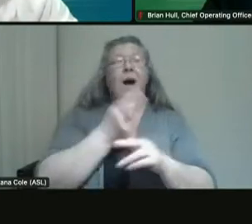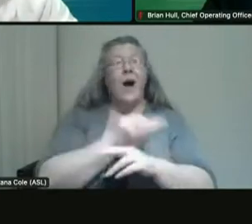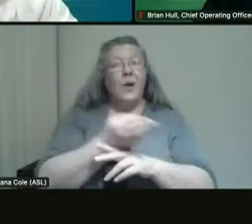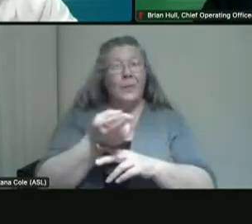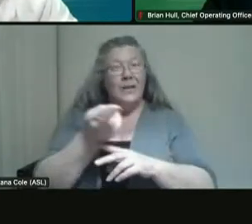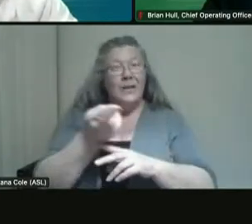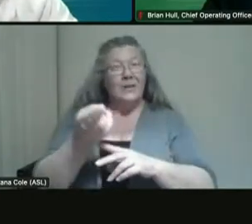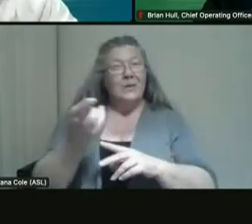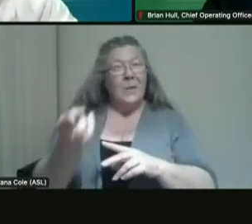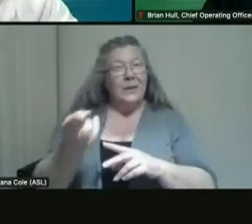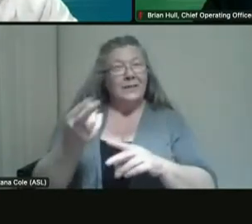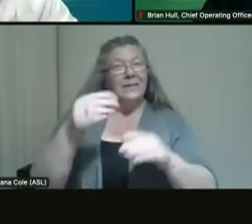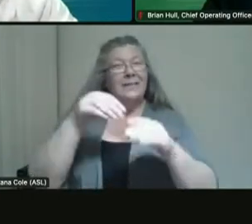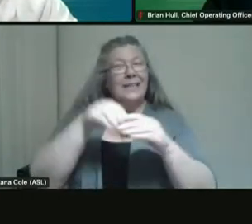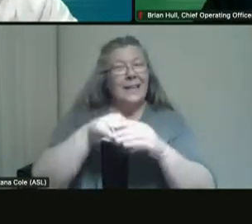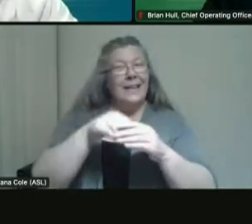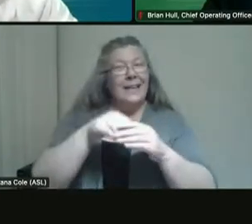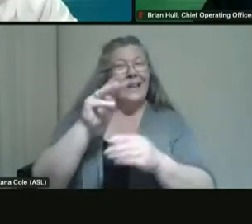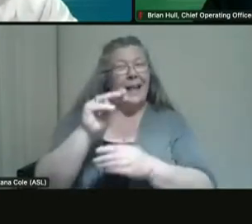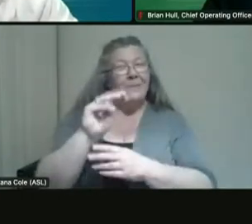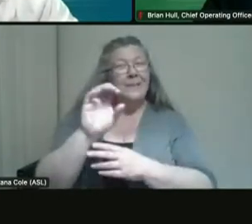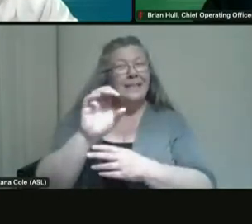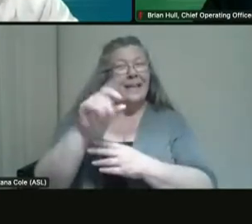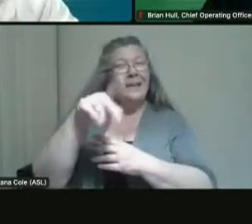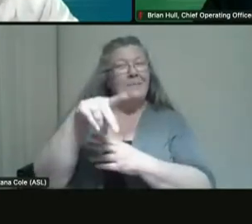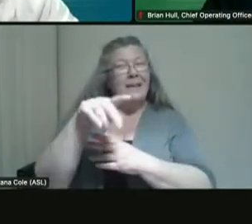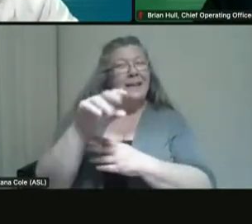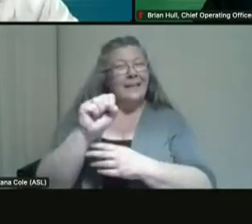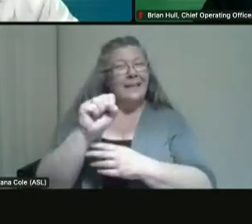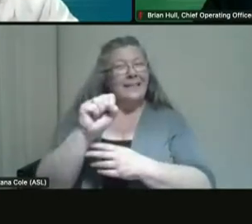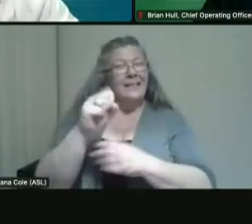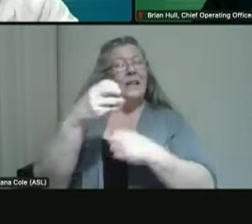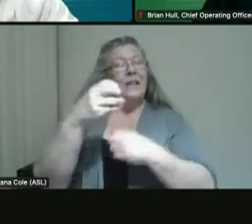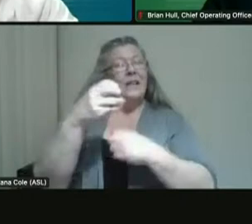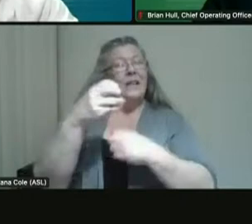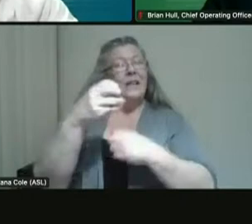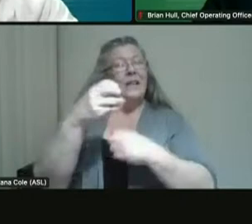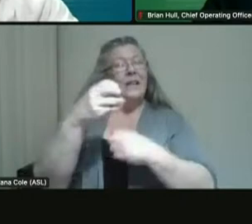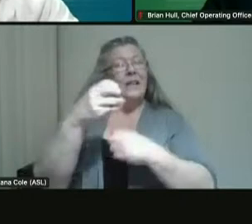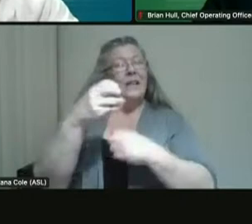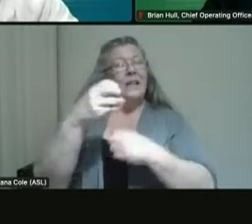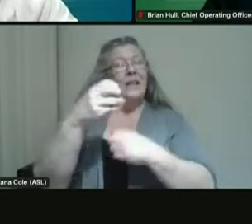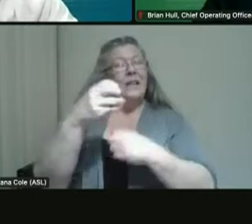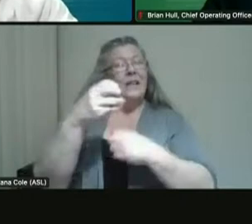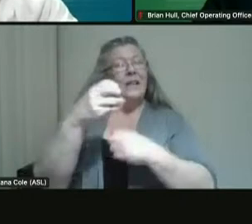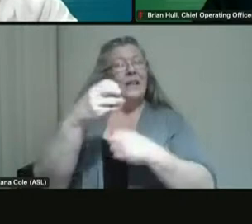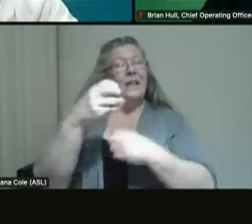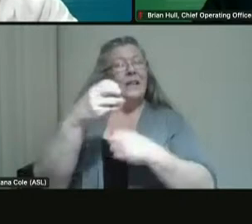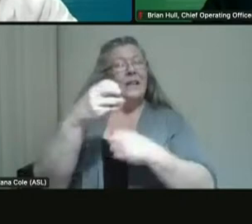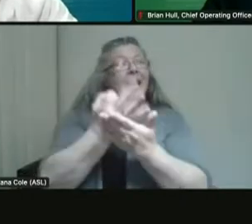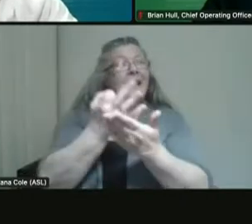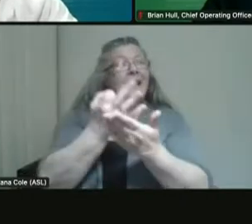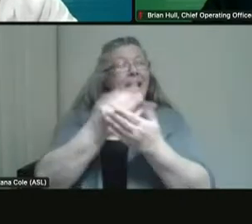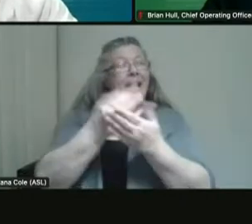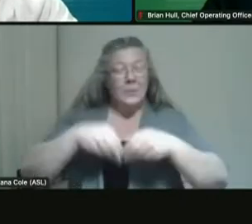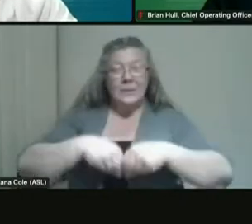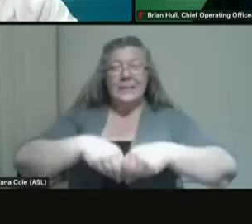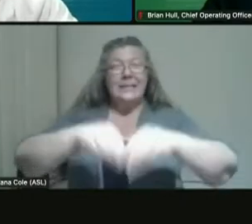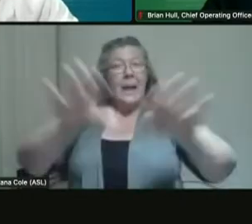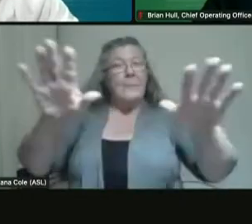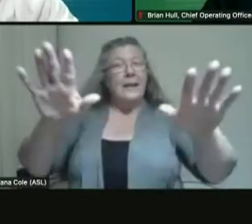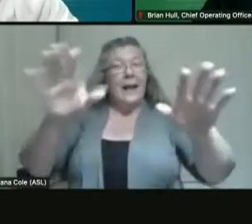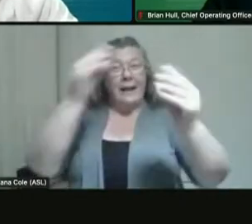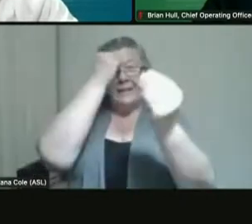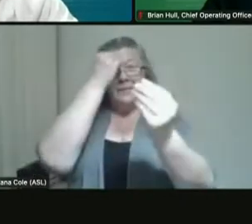the Office of Finance get information out to the public. We try to be as transparent as possible. I